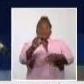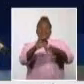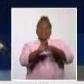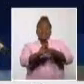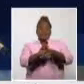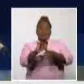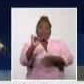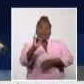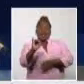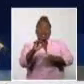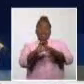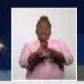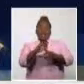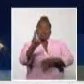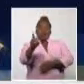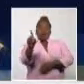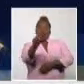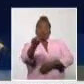42.